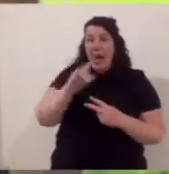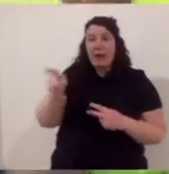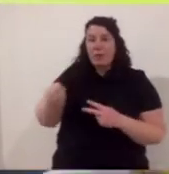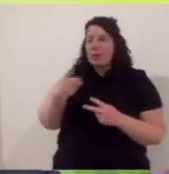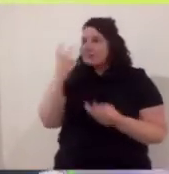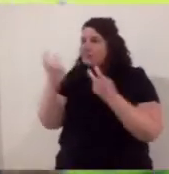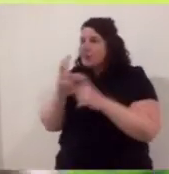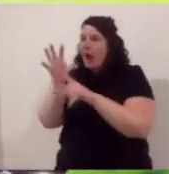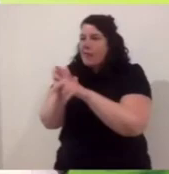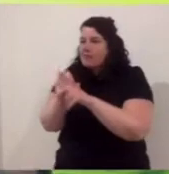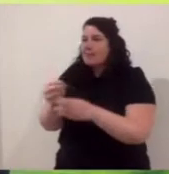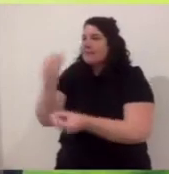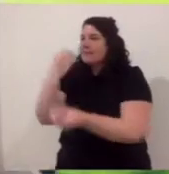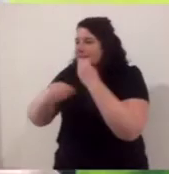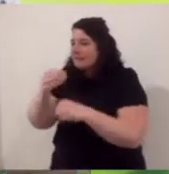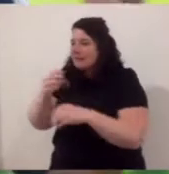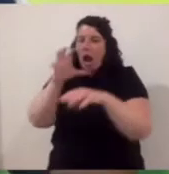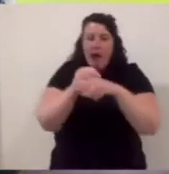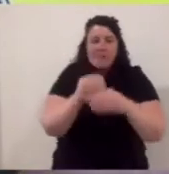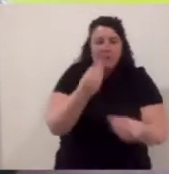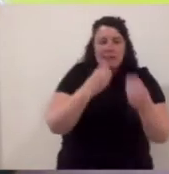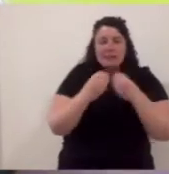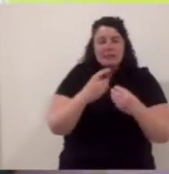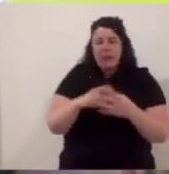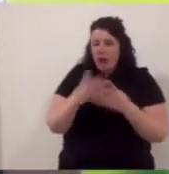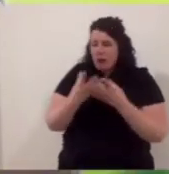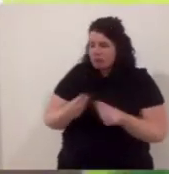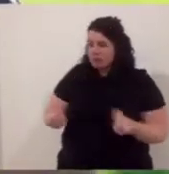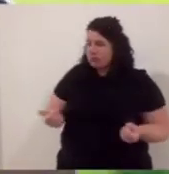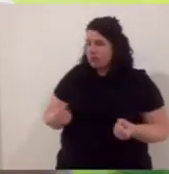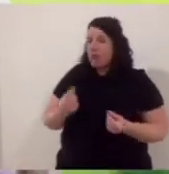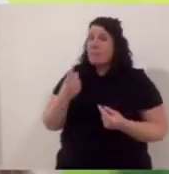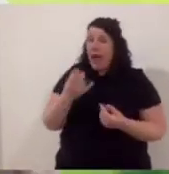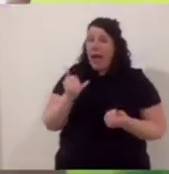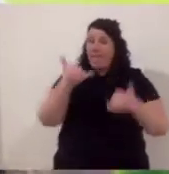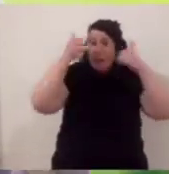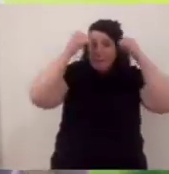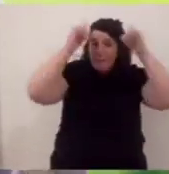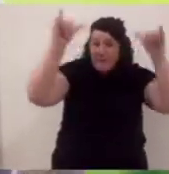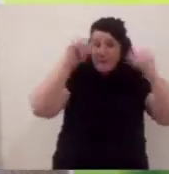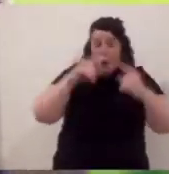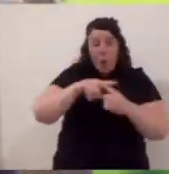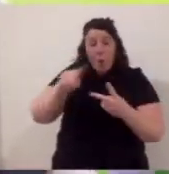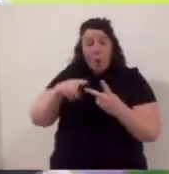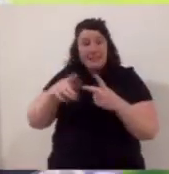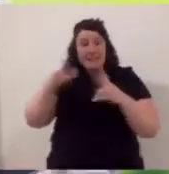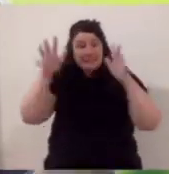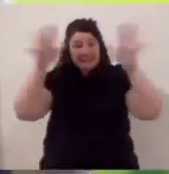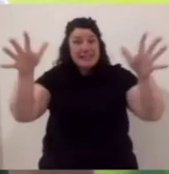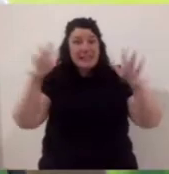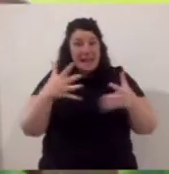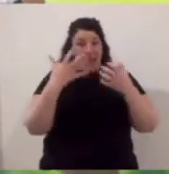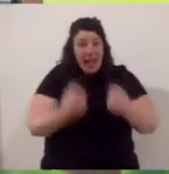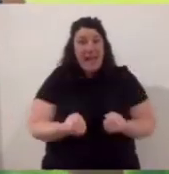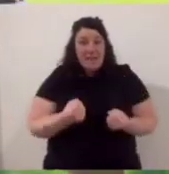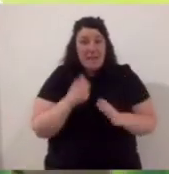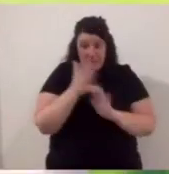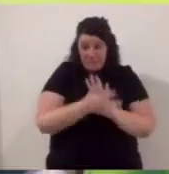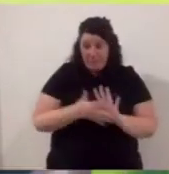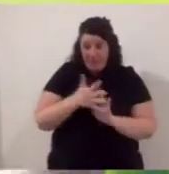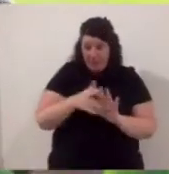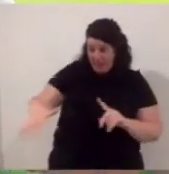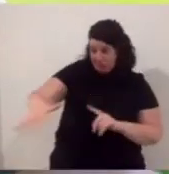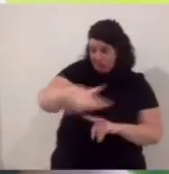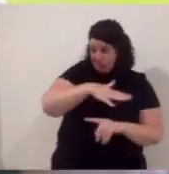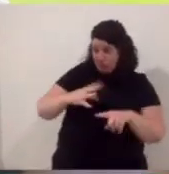species of prey that Komodo used to hunt, and they're now gone. But what's there is buffalo and deer. And so in that